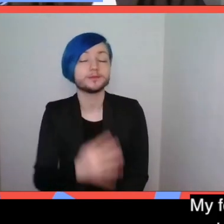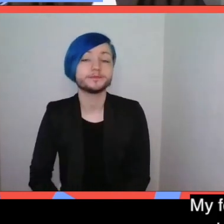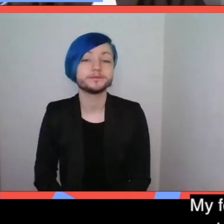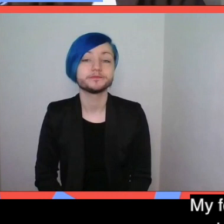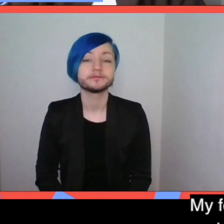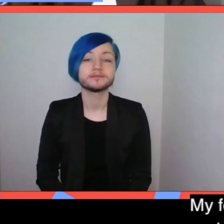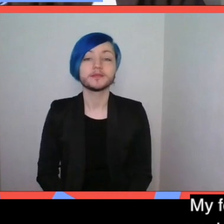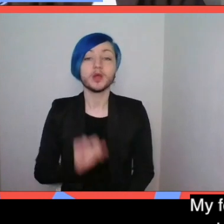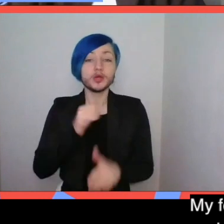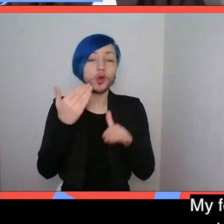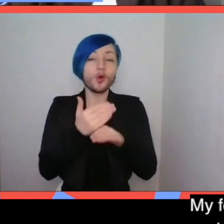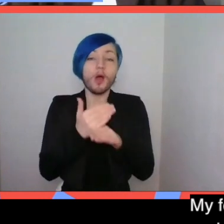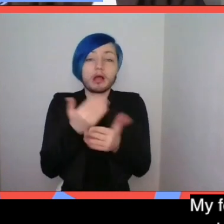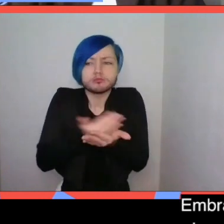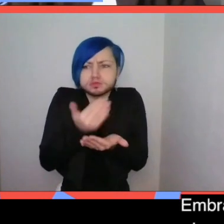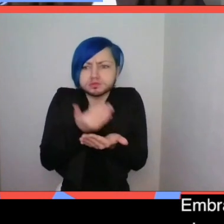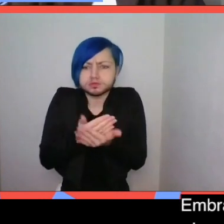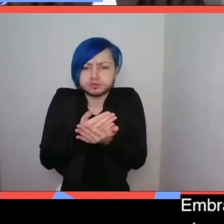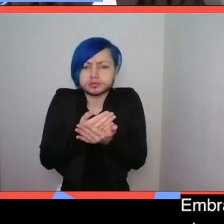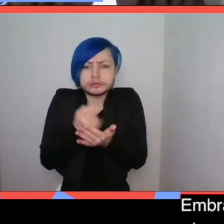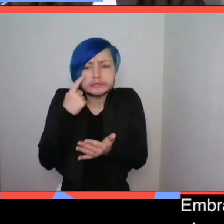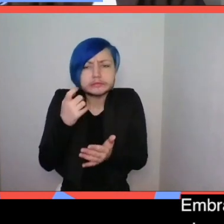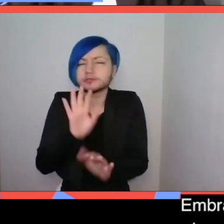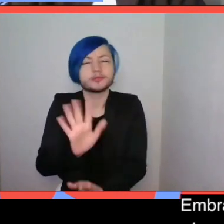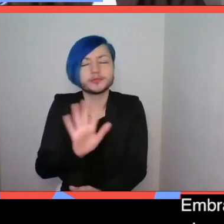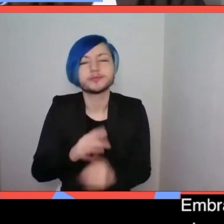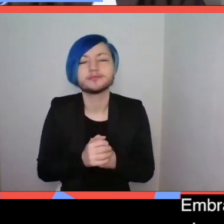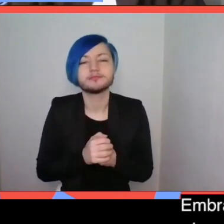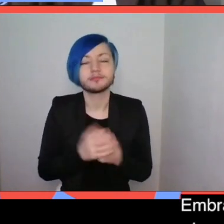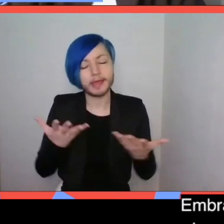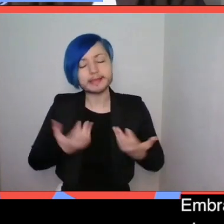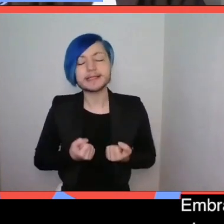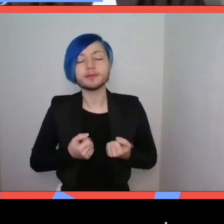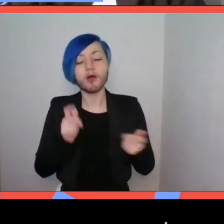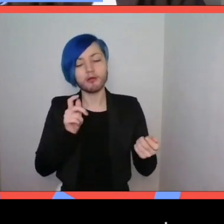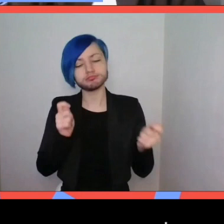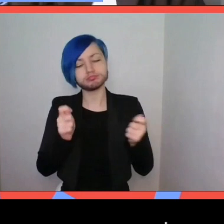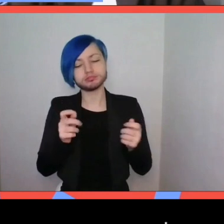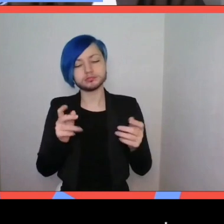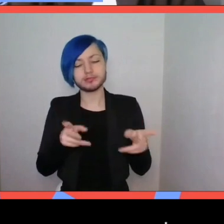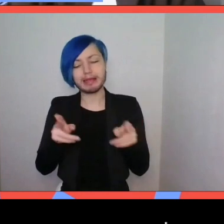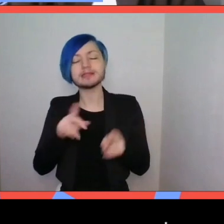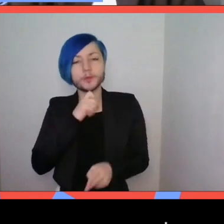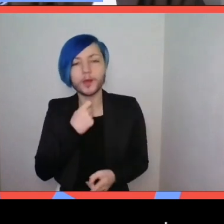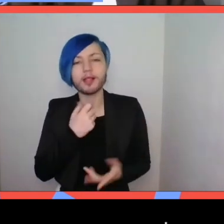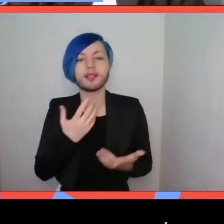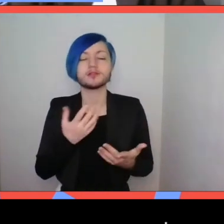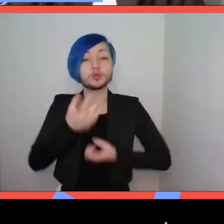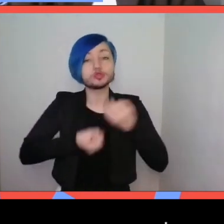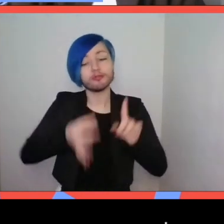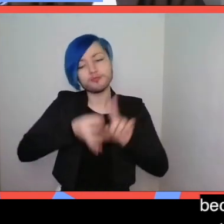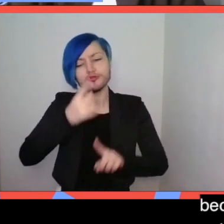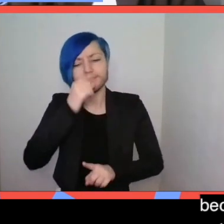be precious about your work. Embrace being edited and be open to suggestions on how your story could be